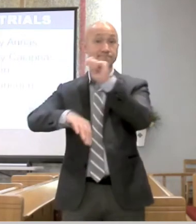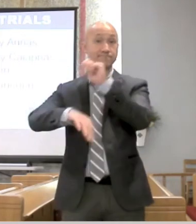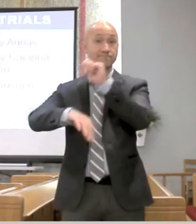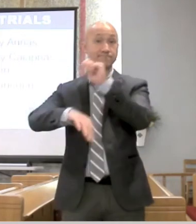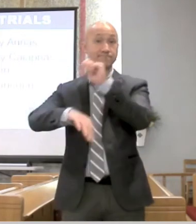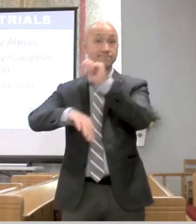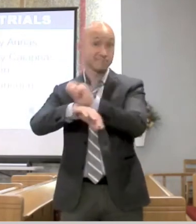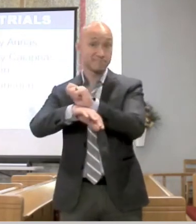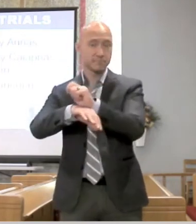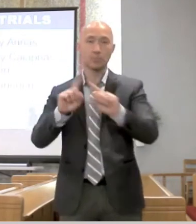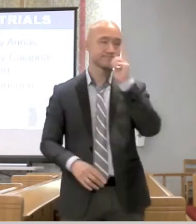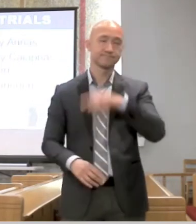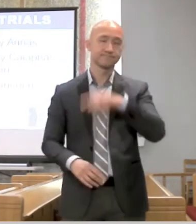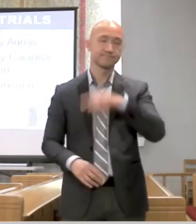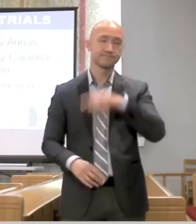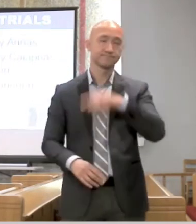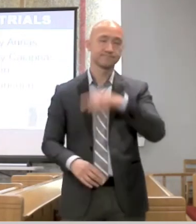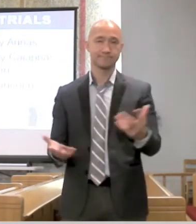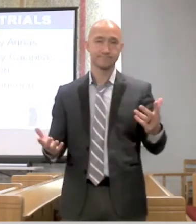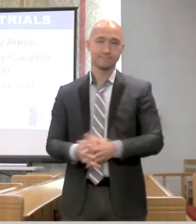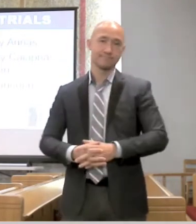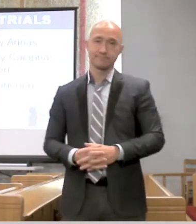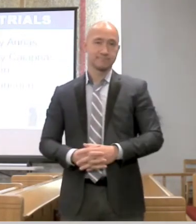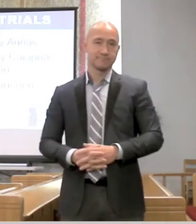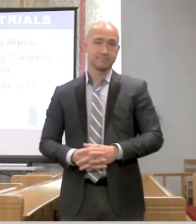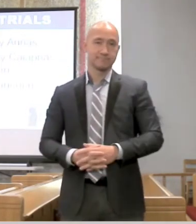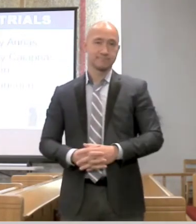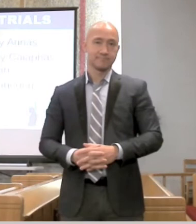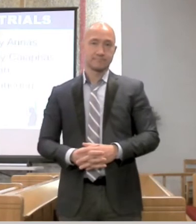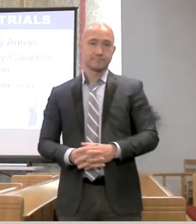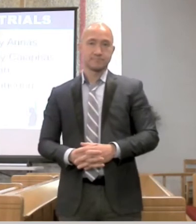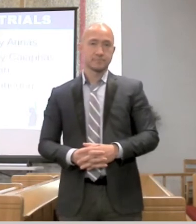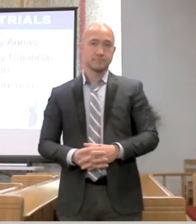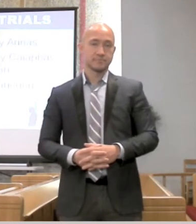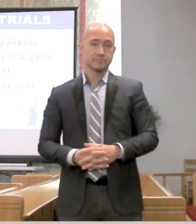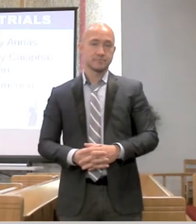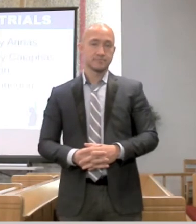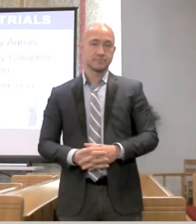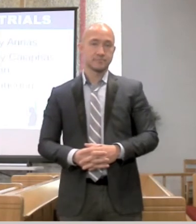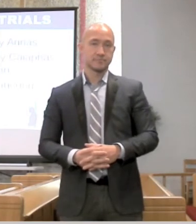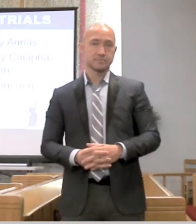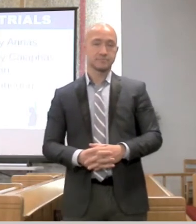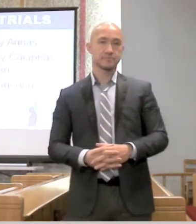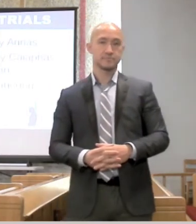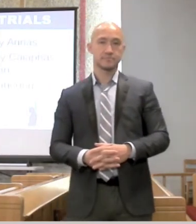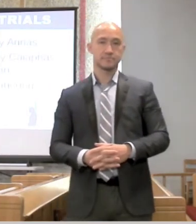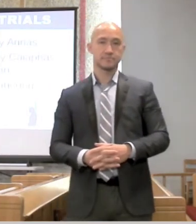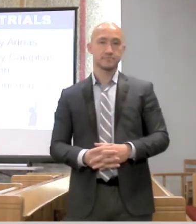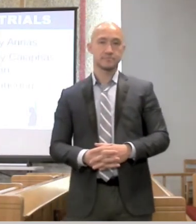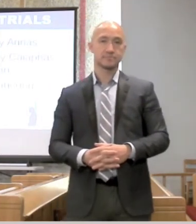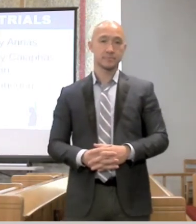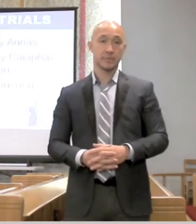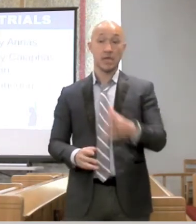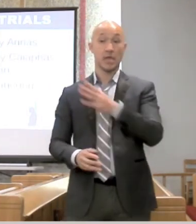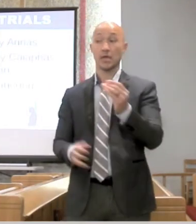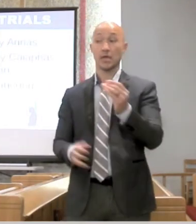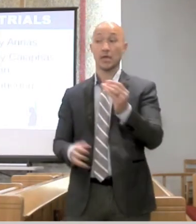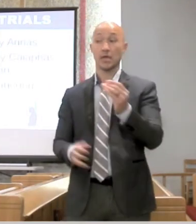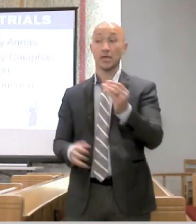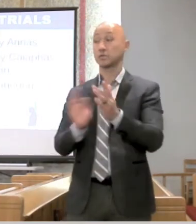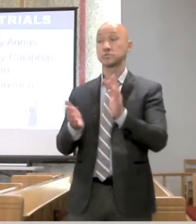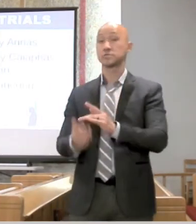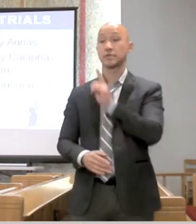the temple of God. So within all this interrogation, Jesus does confirm before the Sanhedrin that he is the